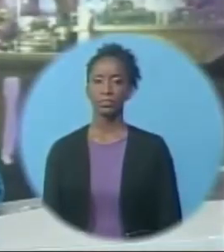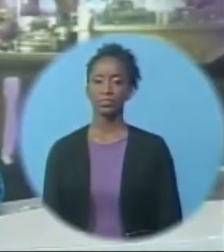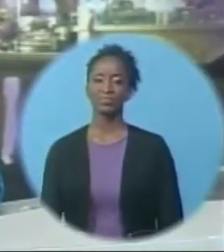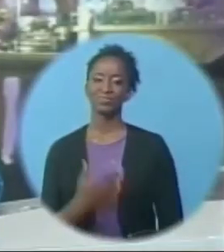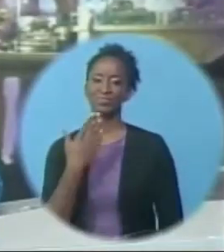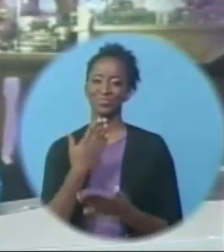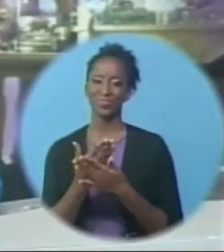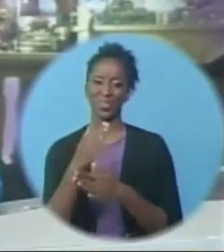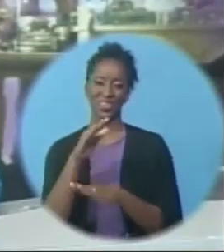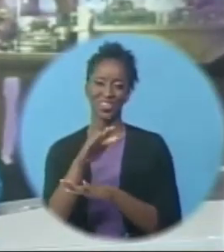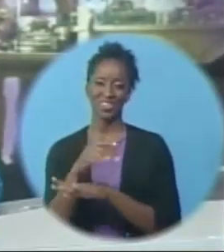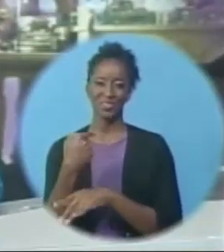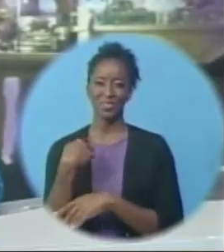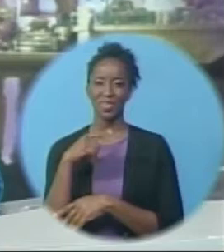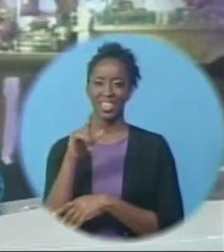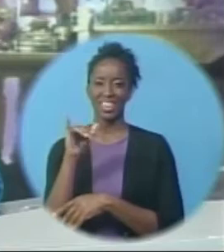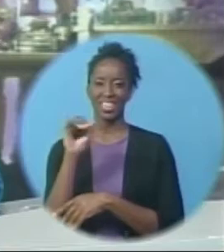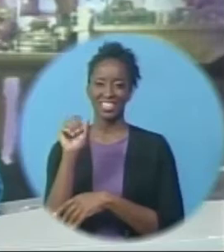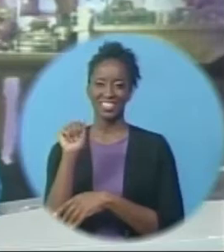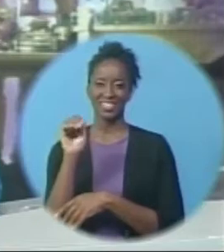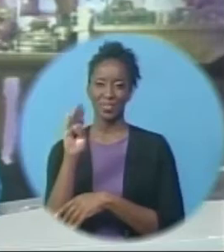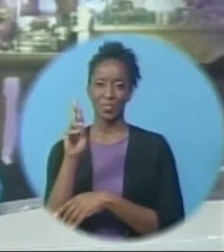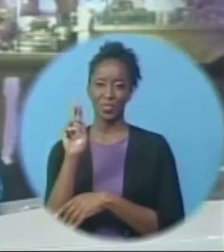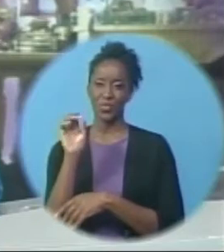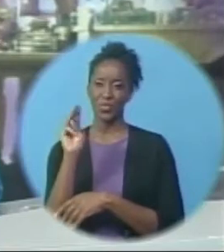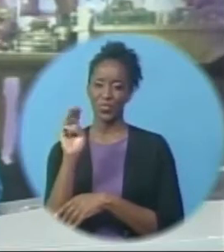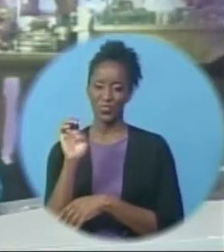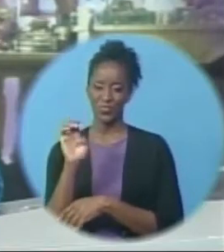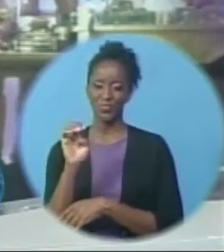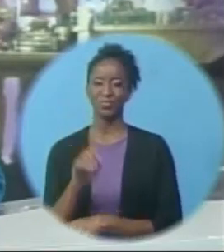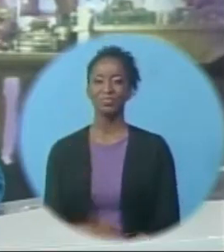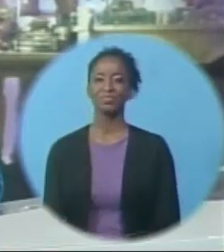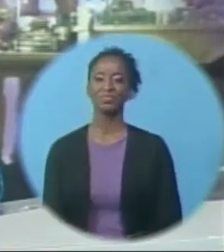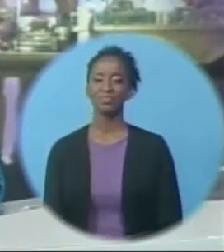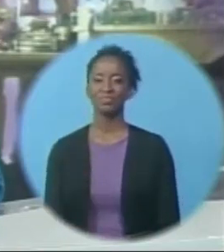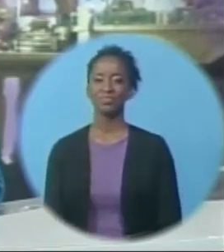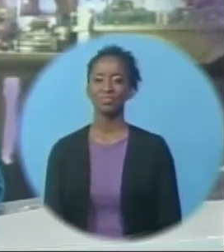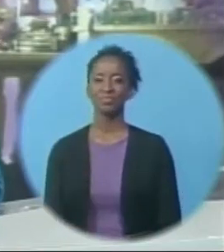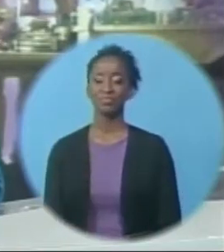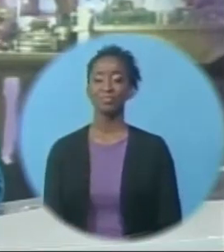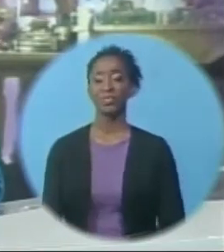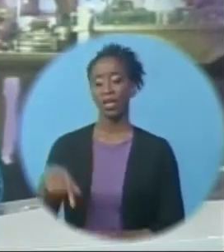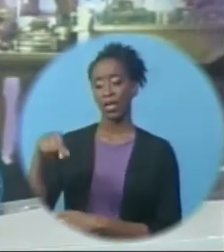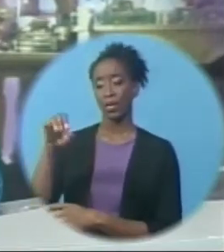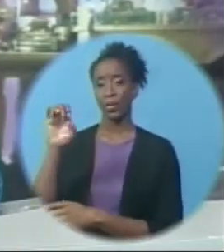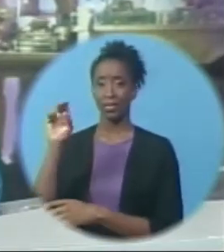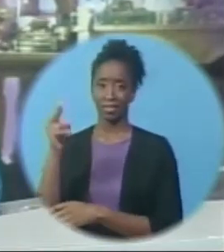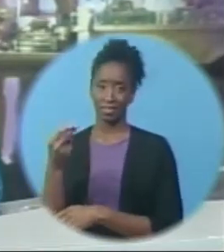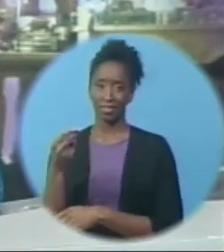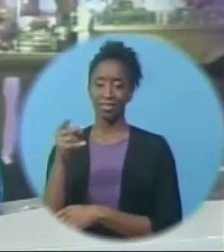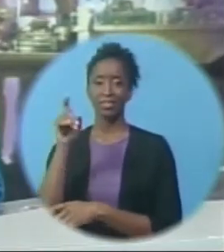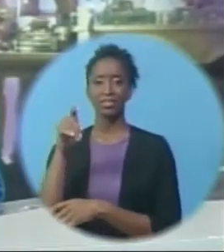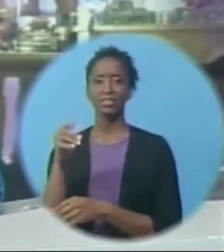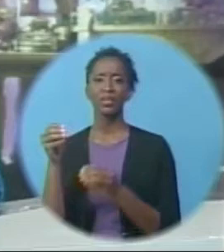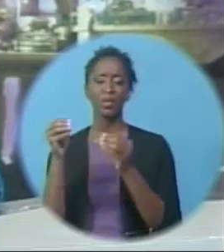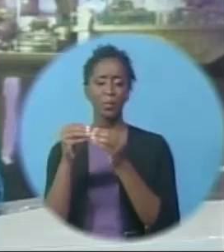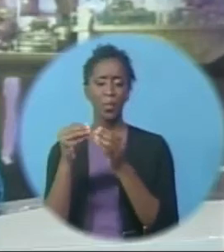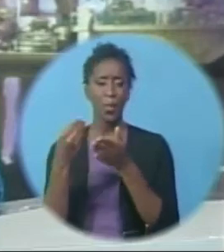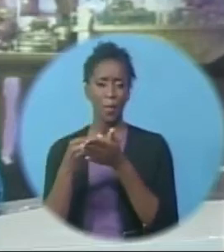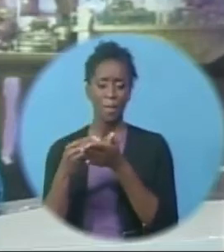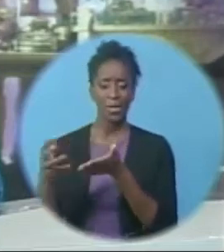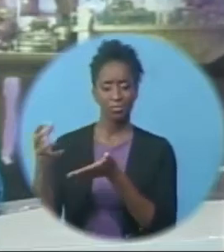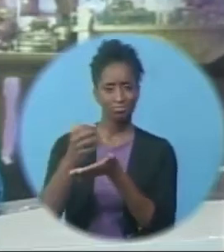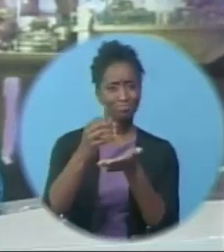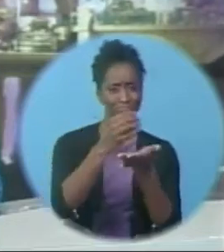Very good evening to you. I'm Lisa Broom with the CBC Evening News. Now, faced with the uphill task of generating more income,